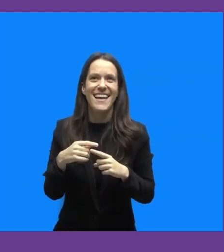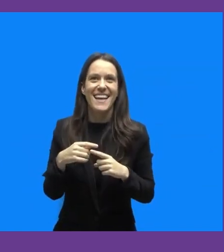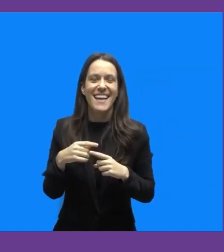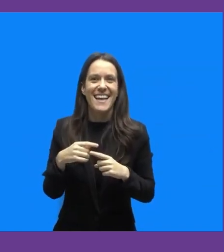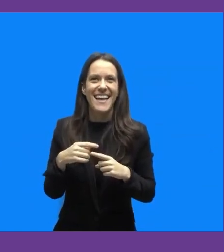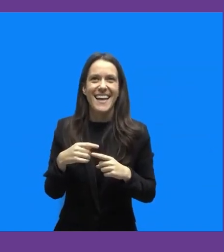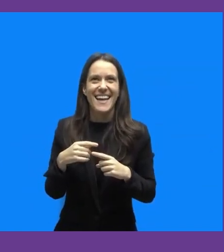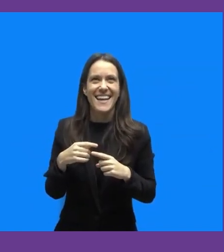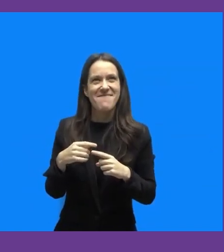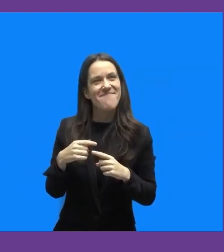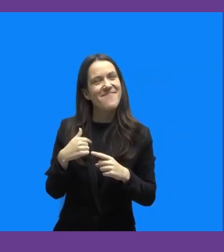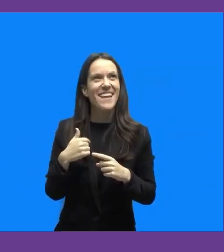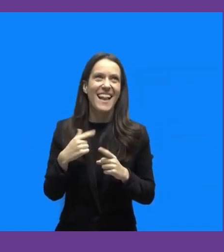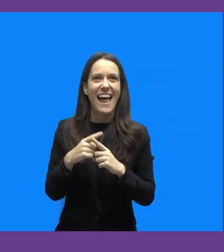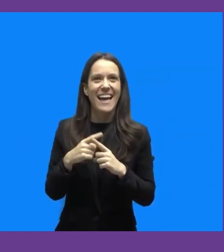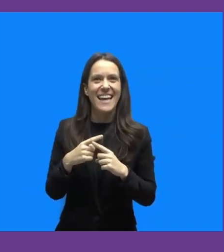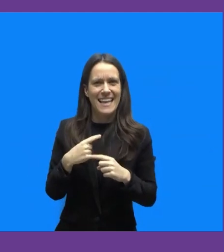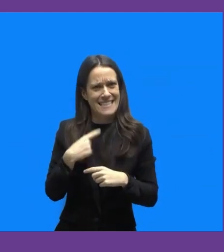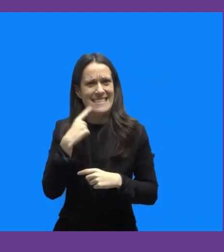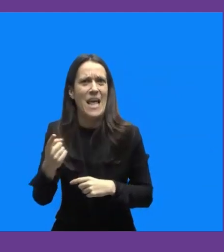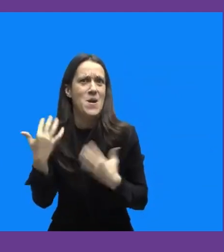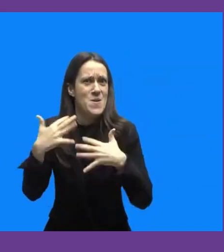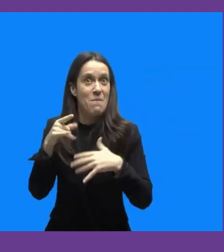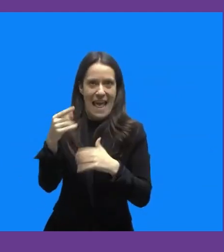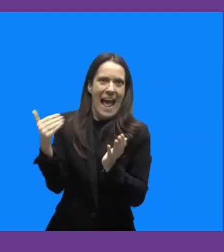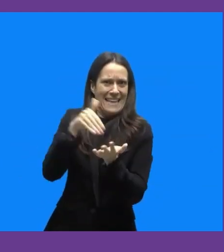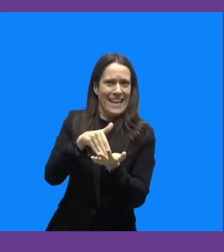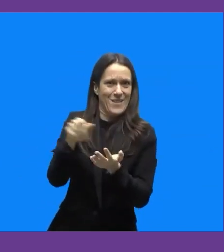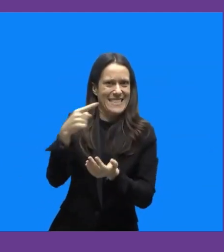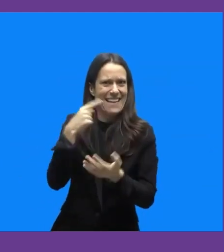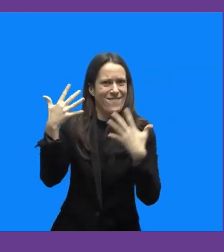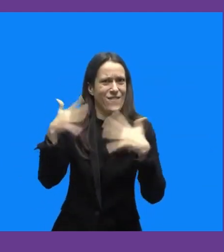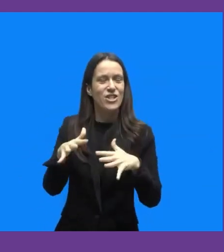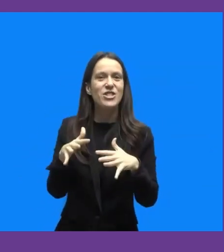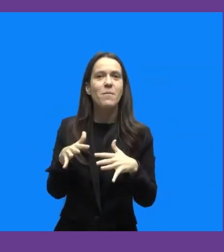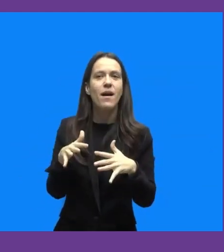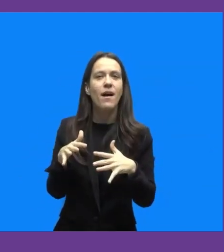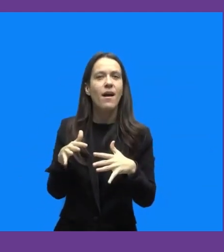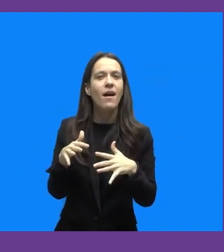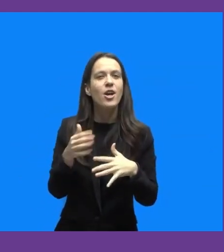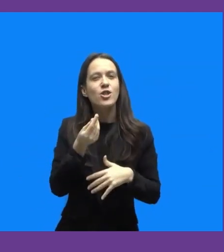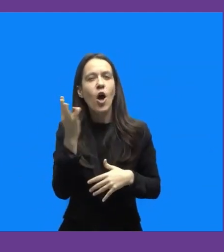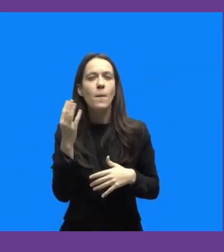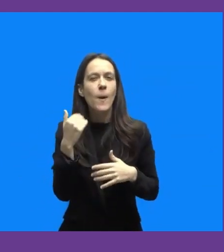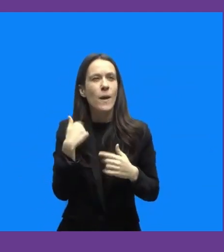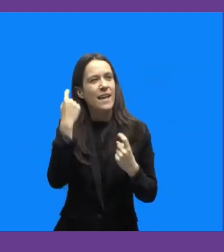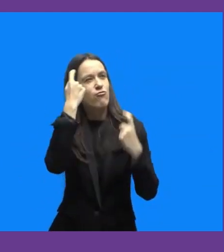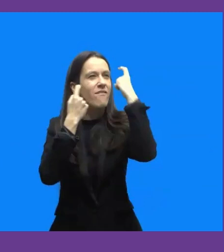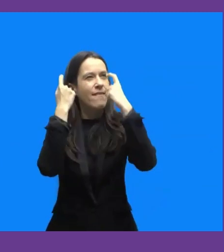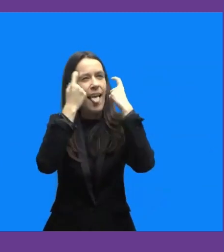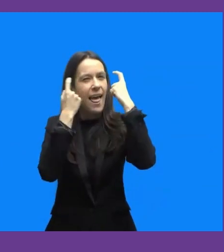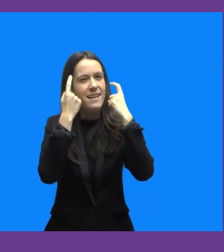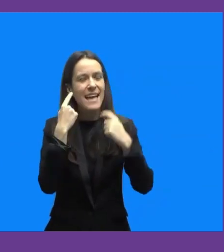you were saying different and really important things, but I will say something that we not reflect that much is how important is